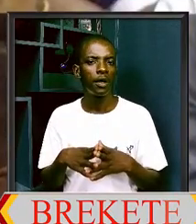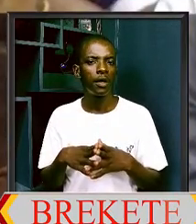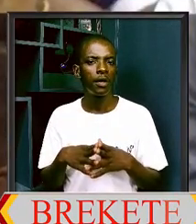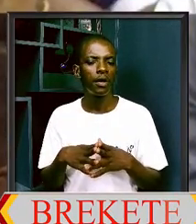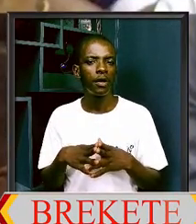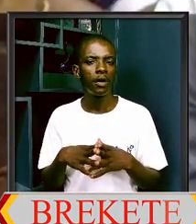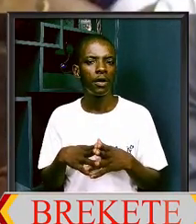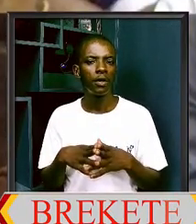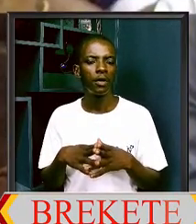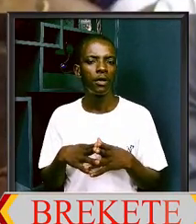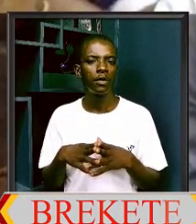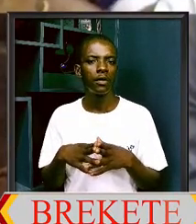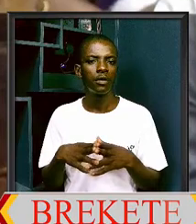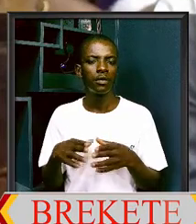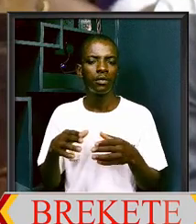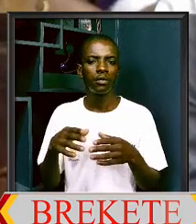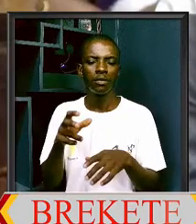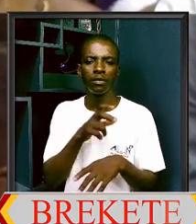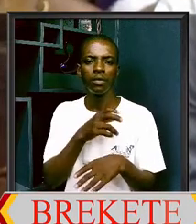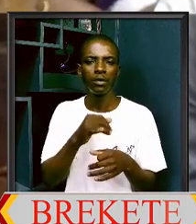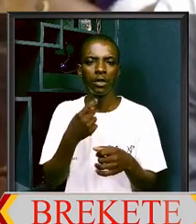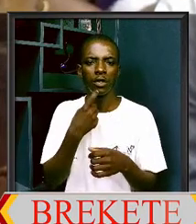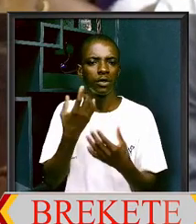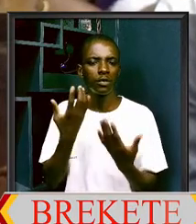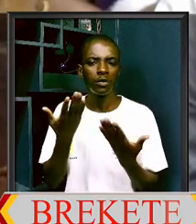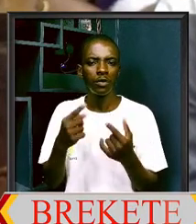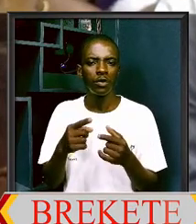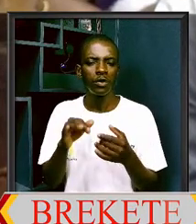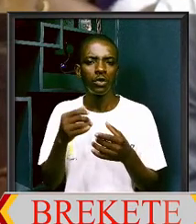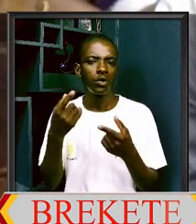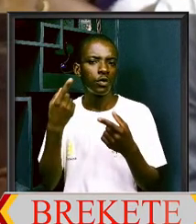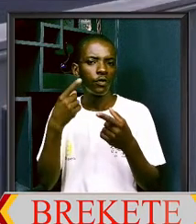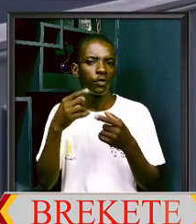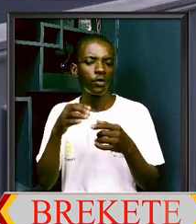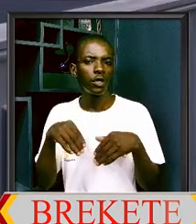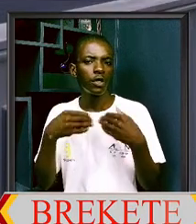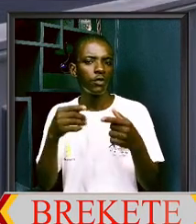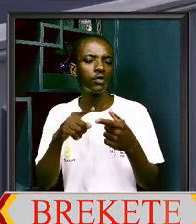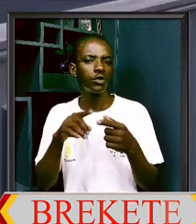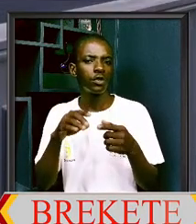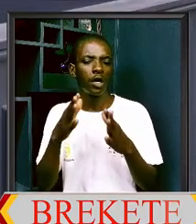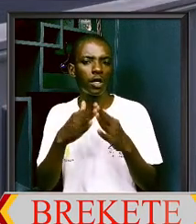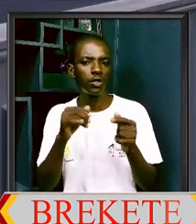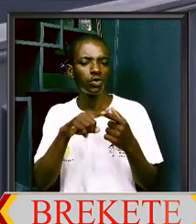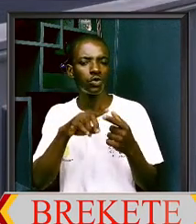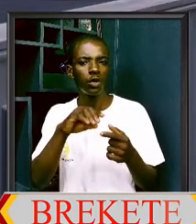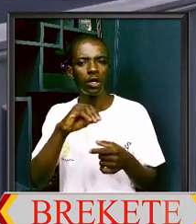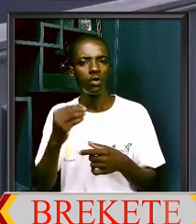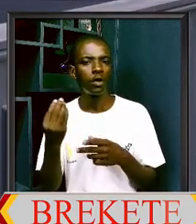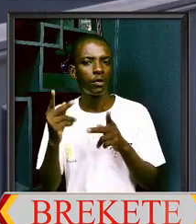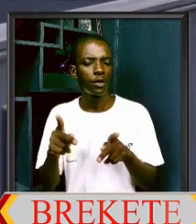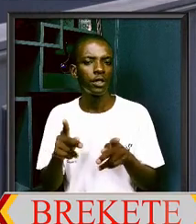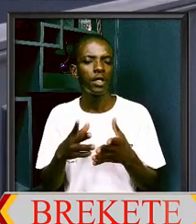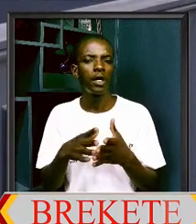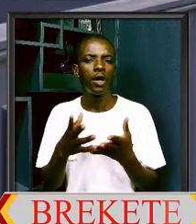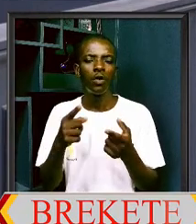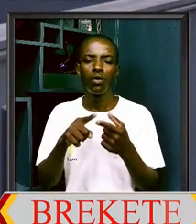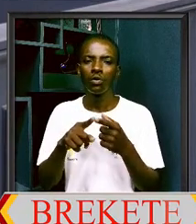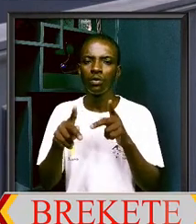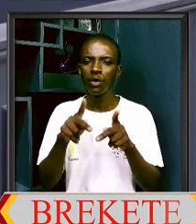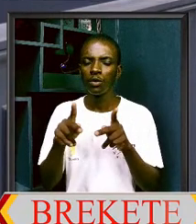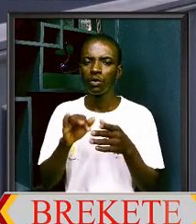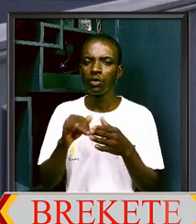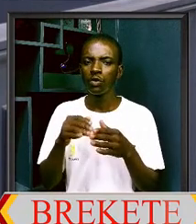retire definitely police are going to house to another so I want you